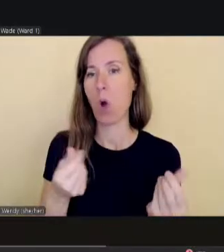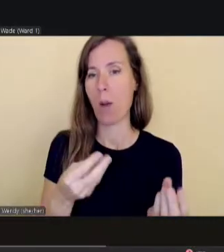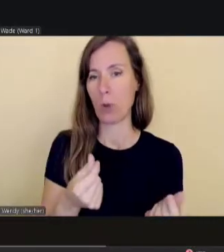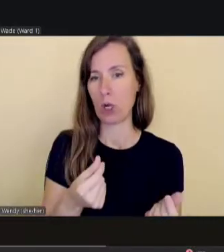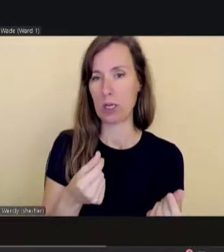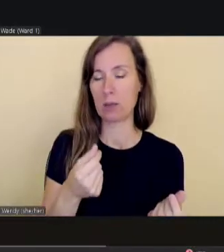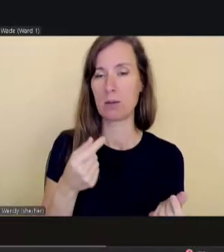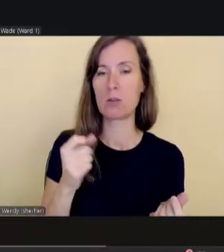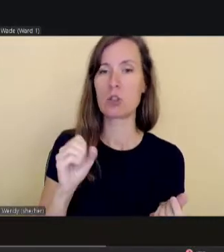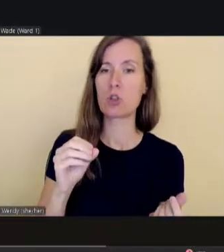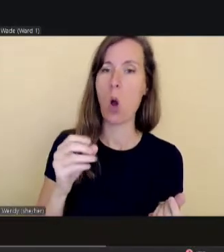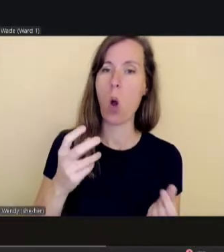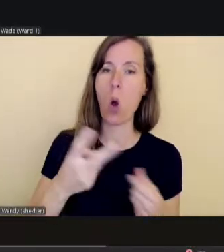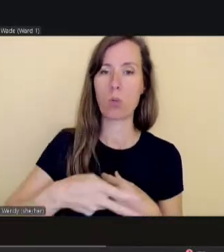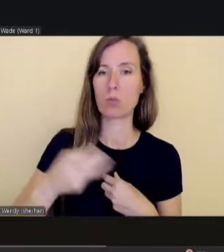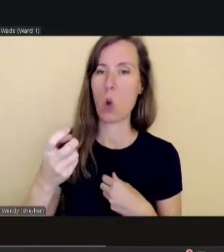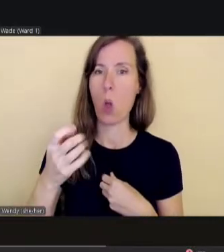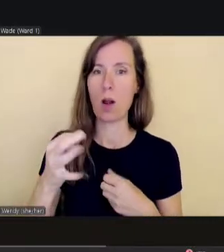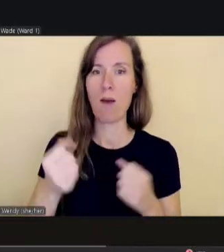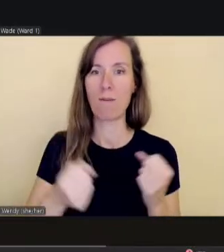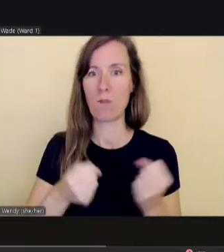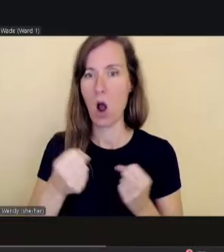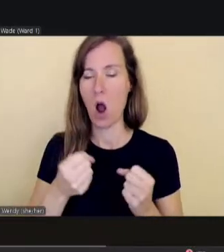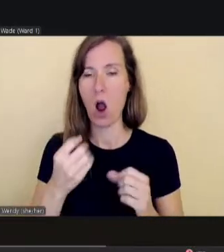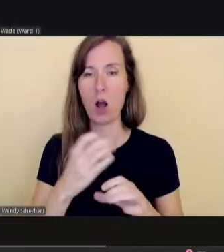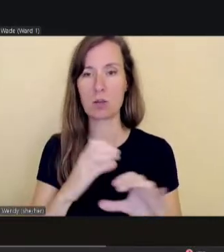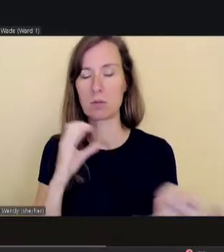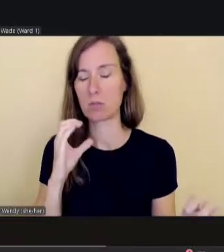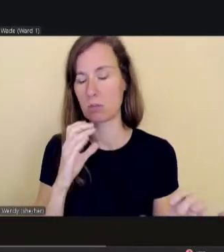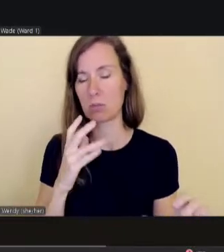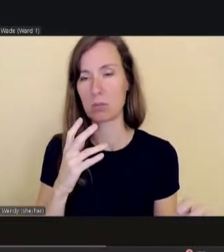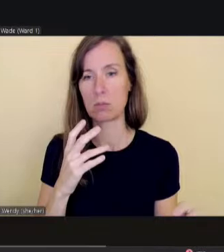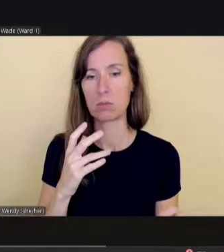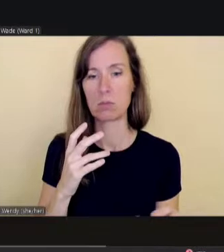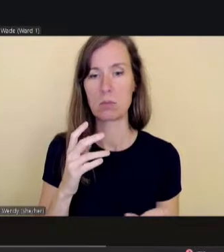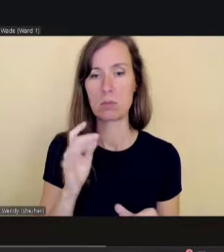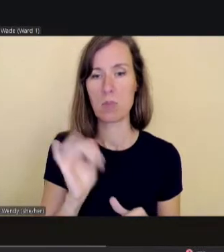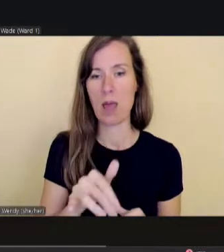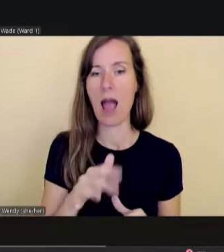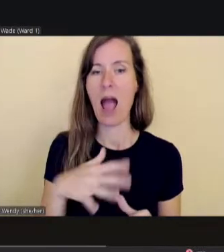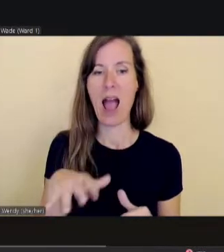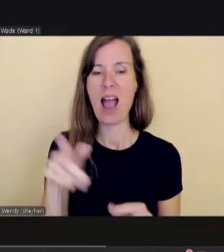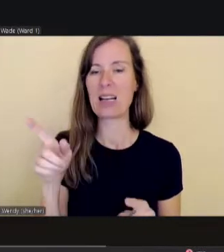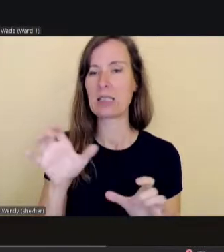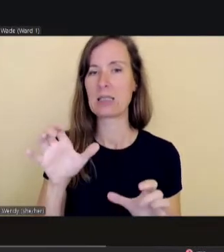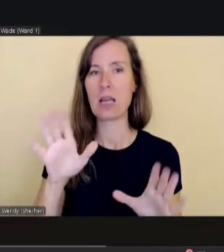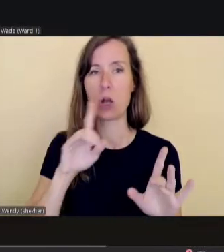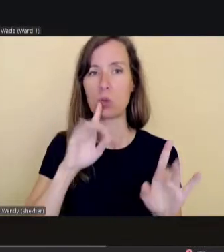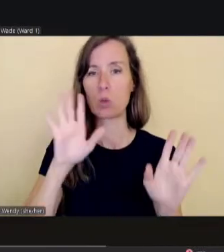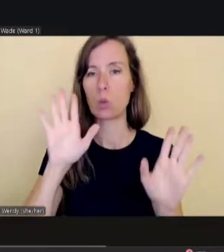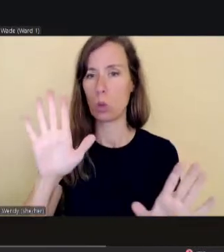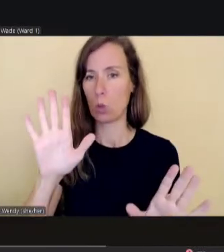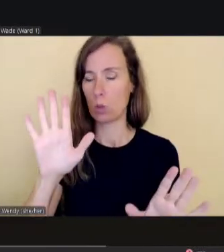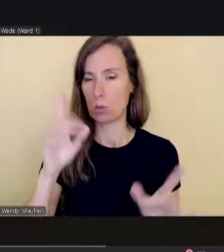autos, your thefts, and your stolen vehicles. He's done a phenomenal job setting up